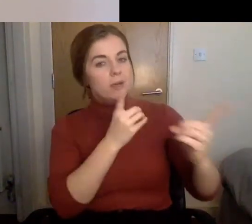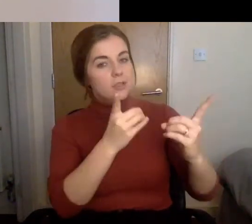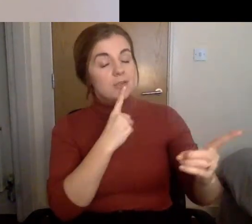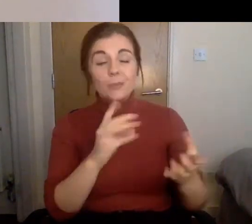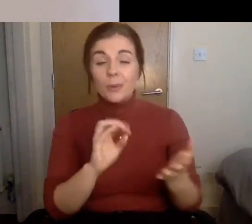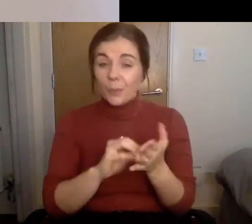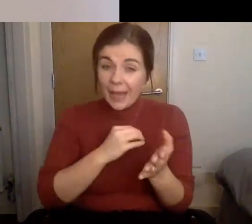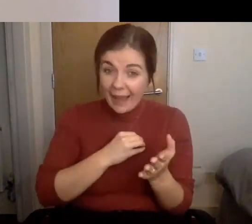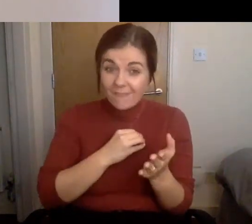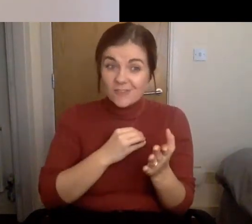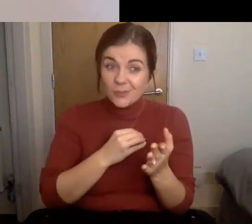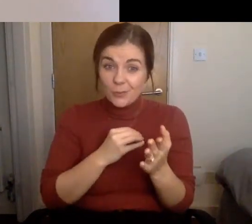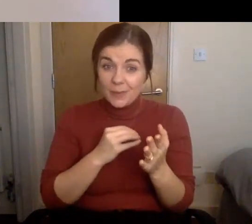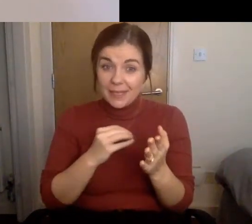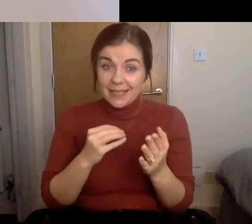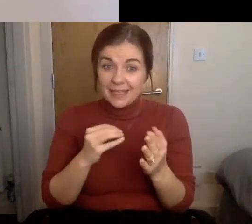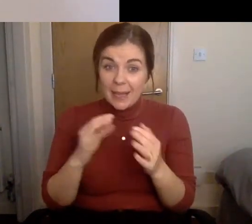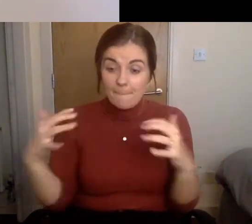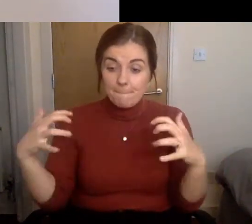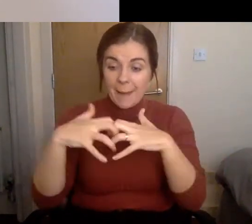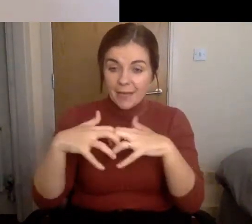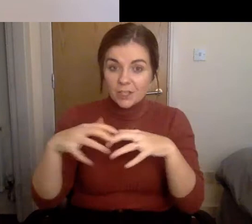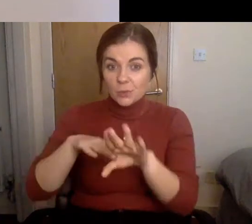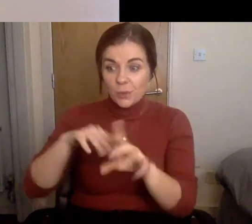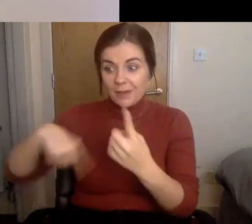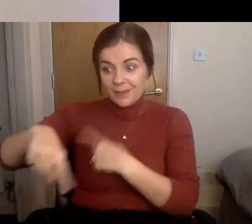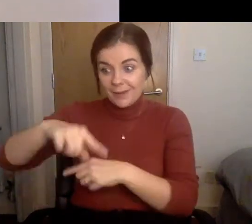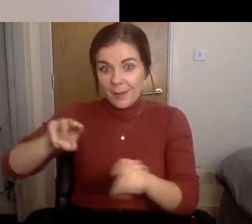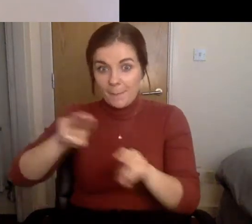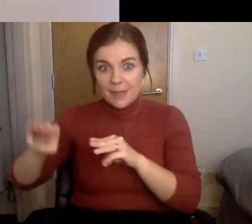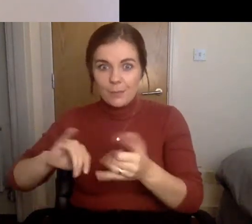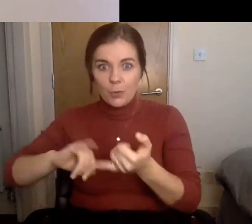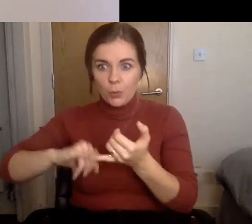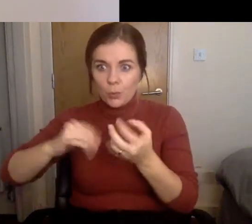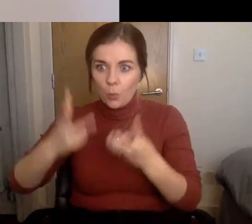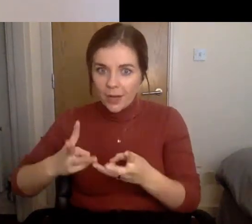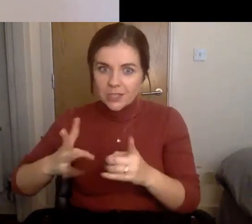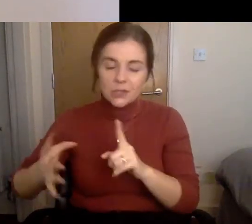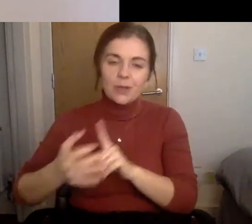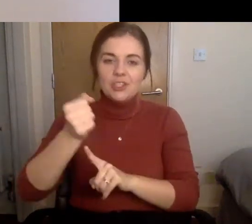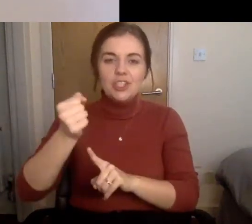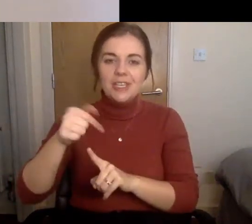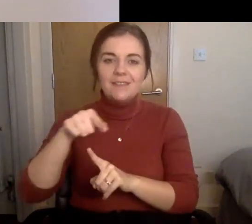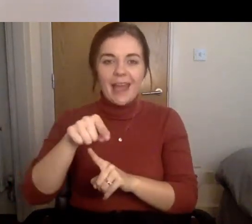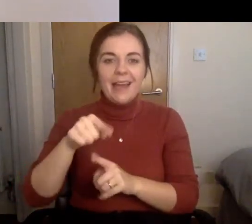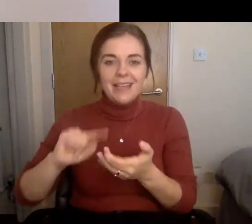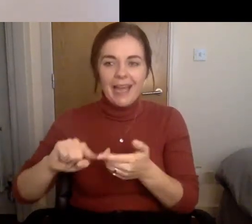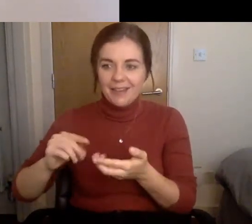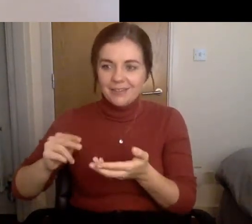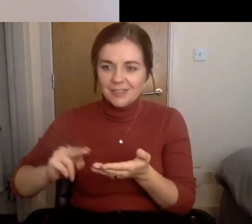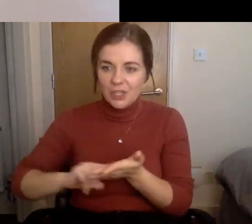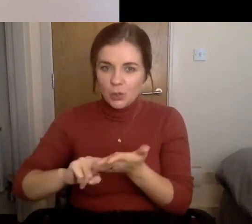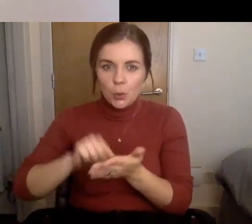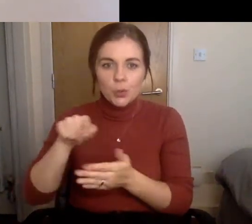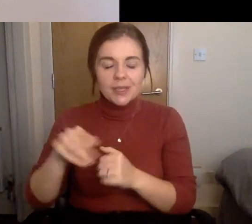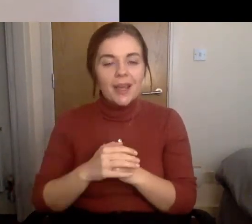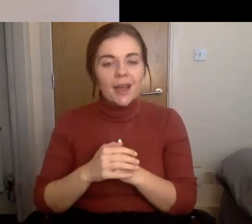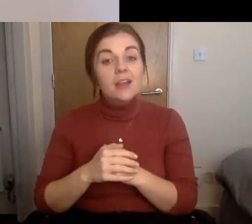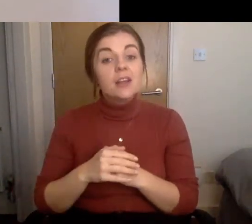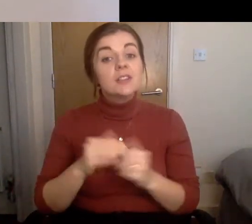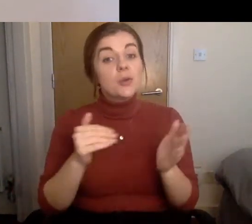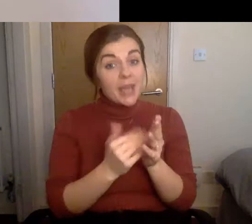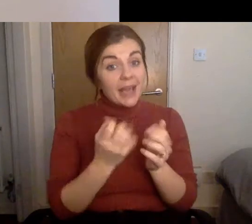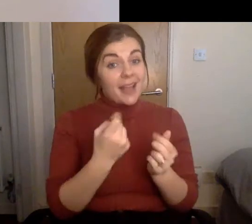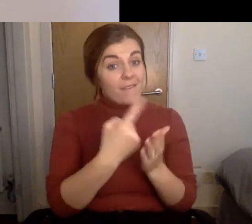people who are going to journey with everybody to kind of bring them to where that is. So we do have a policy, I do have a